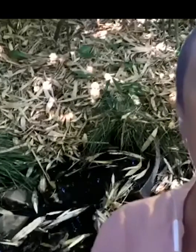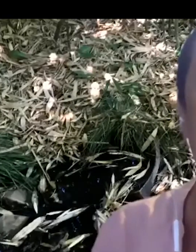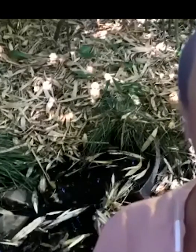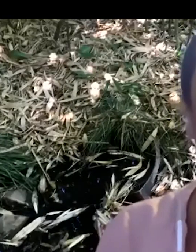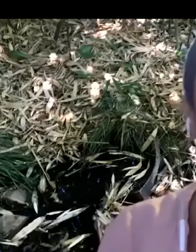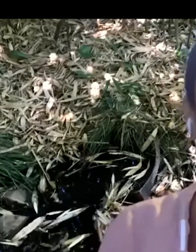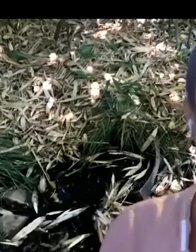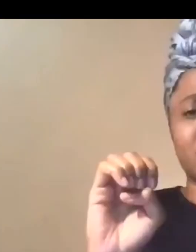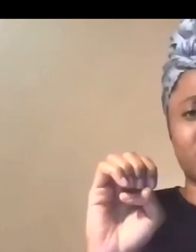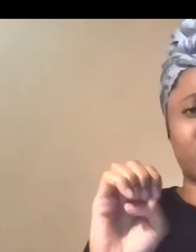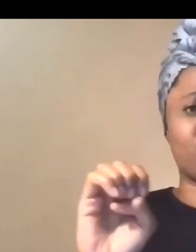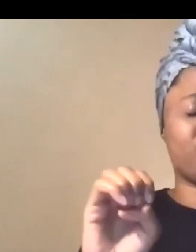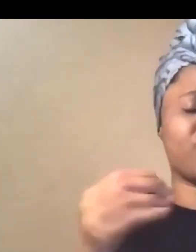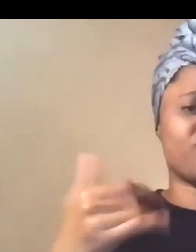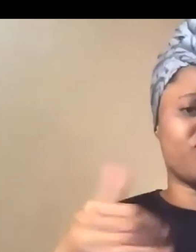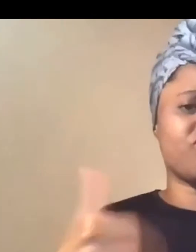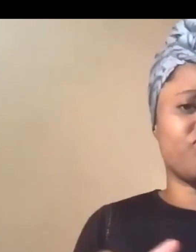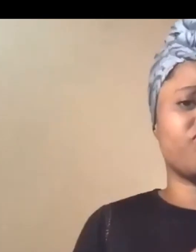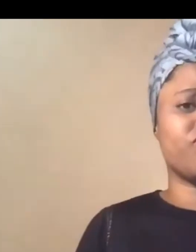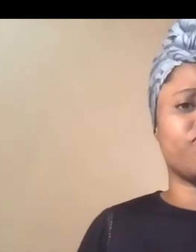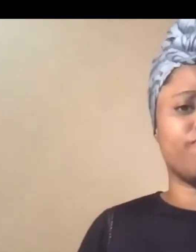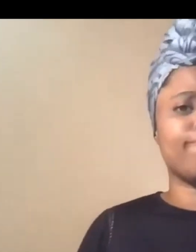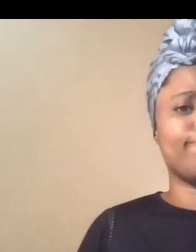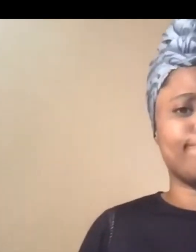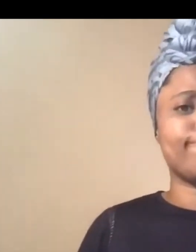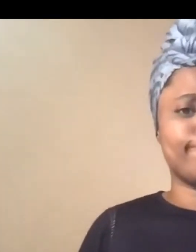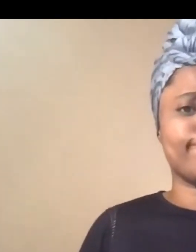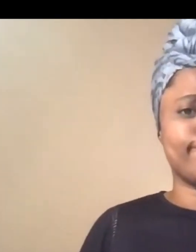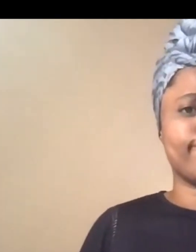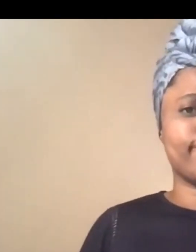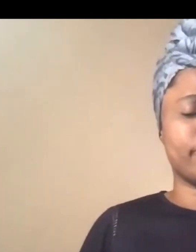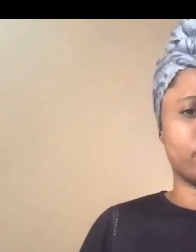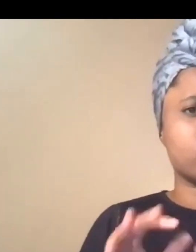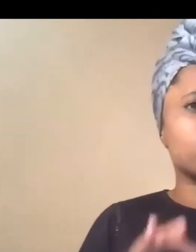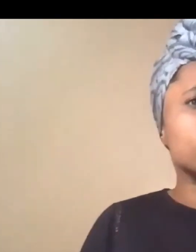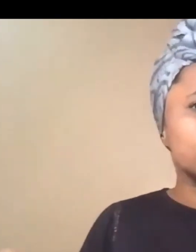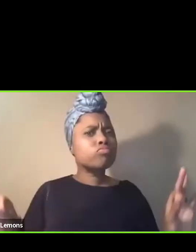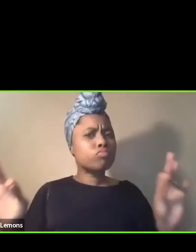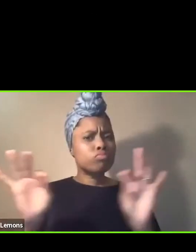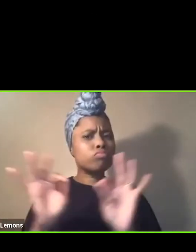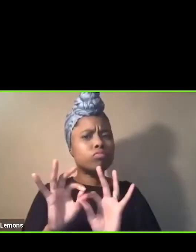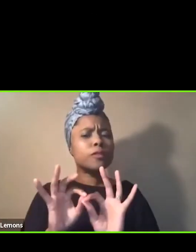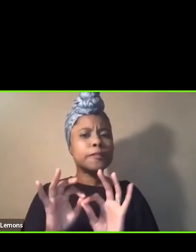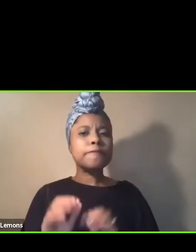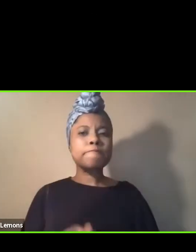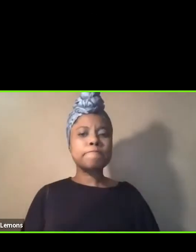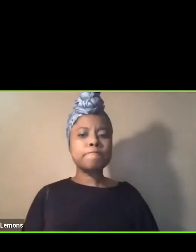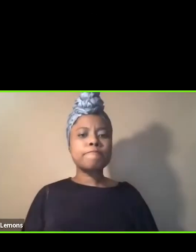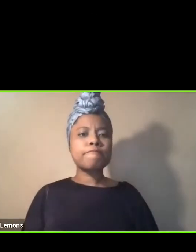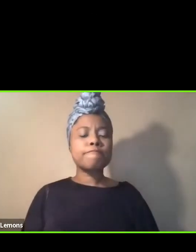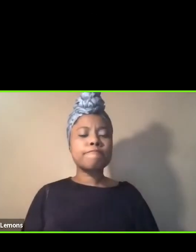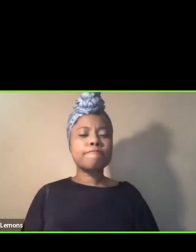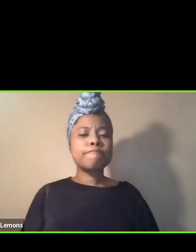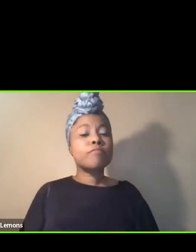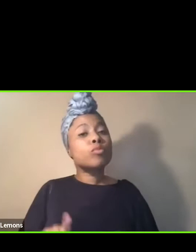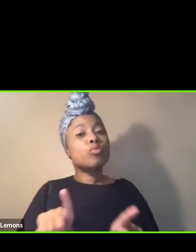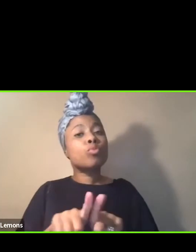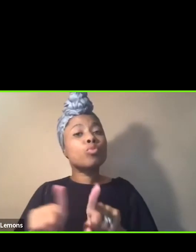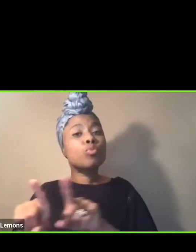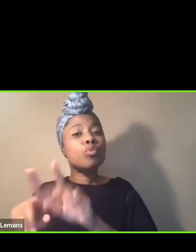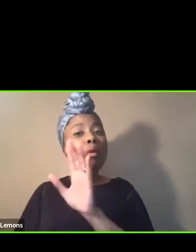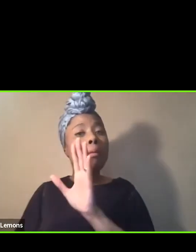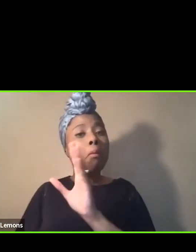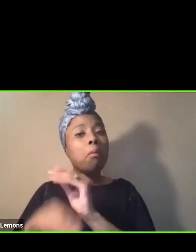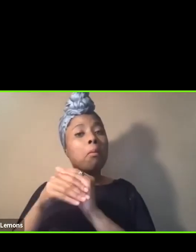that is entirely necessary. Something else I would like to add